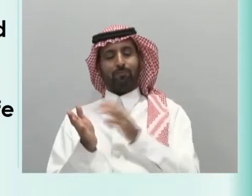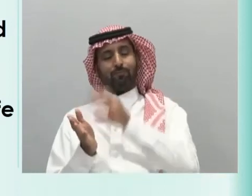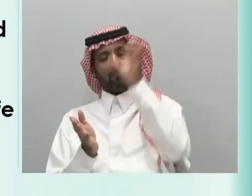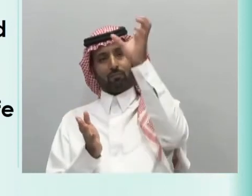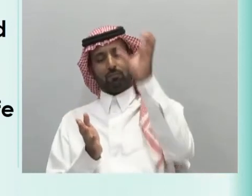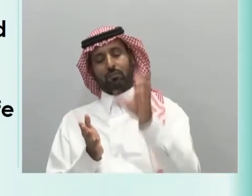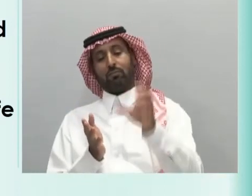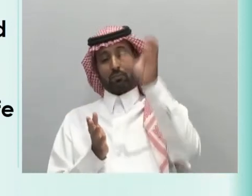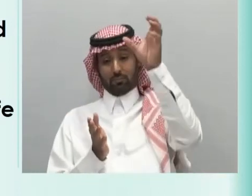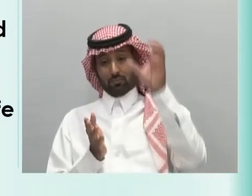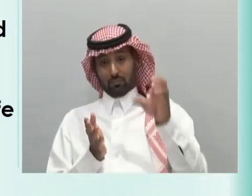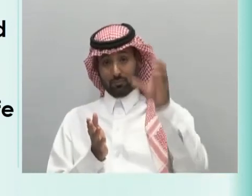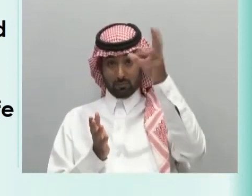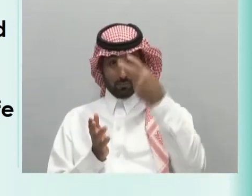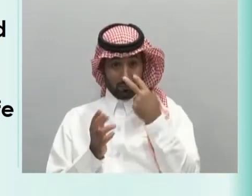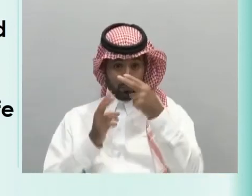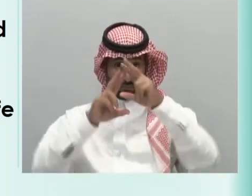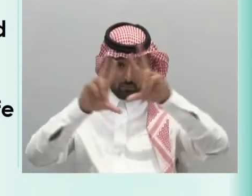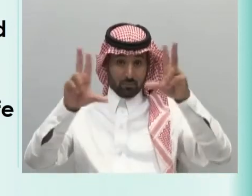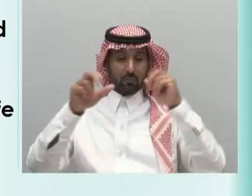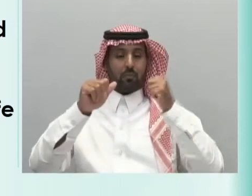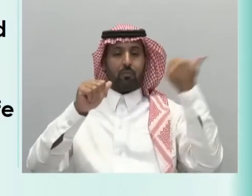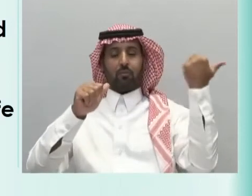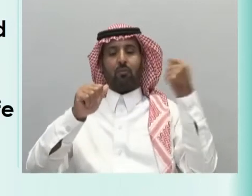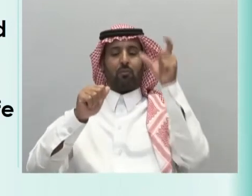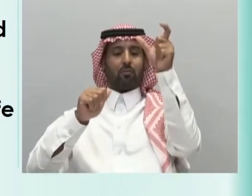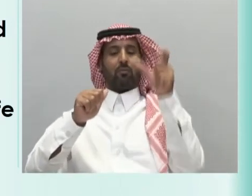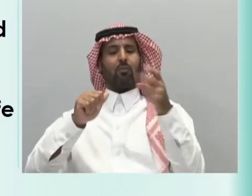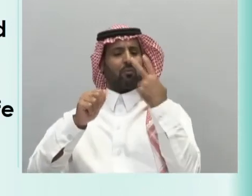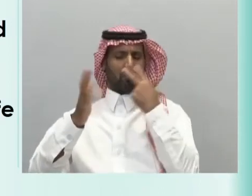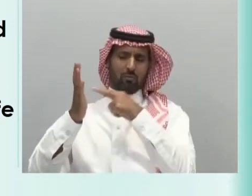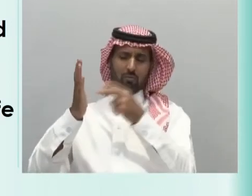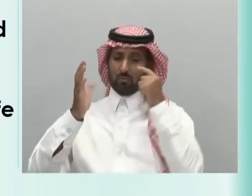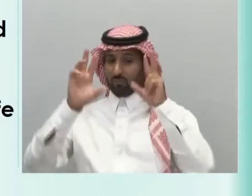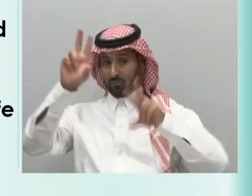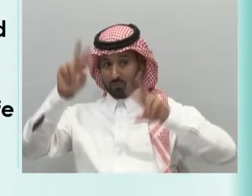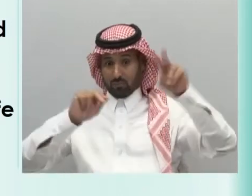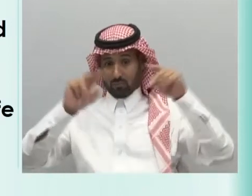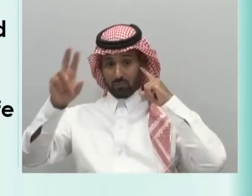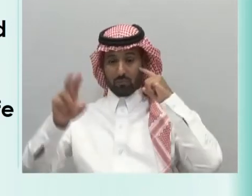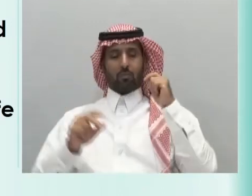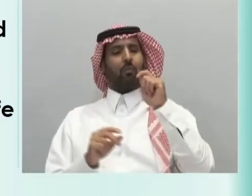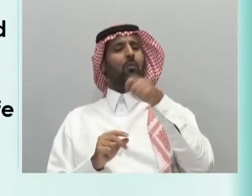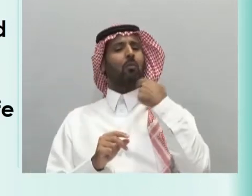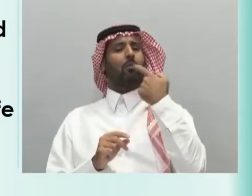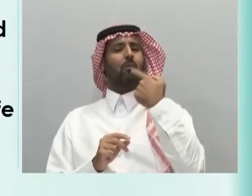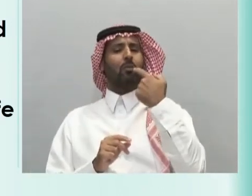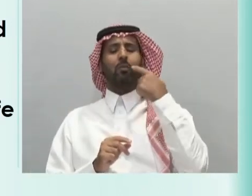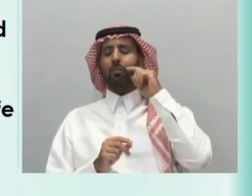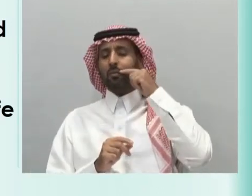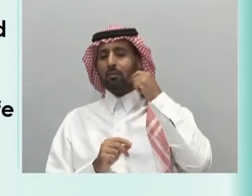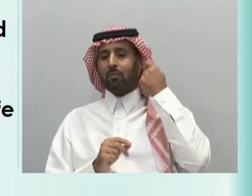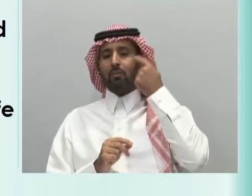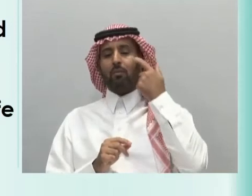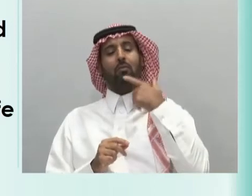the spaces using these six words. You need to read this story. The man is talking about